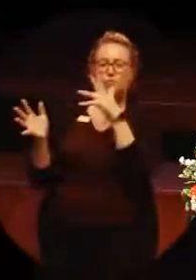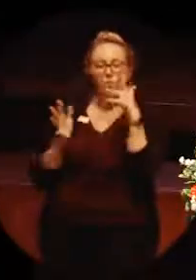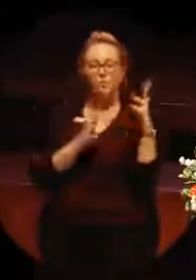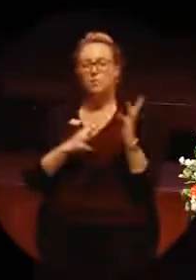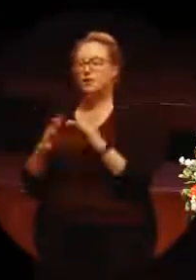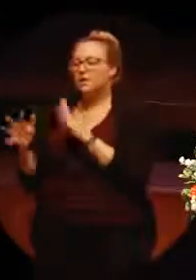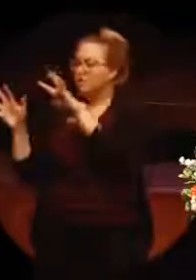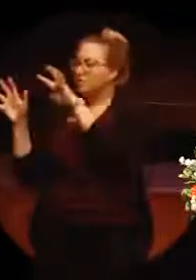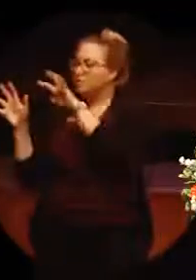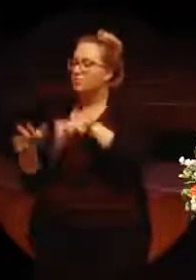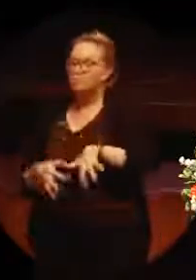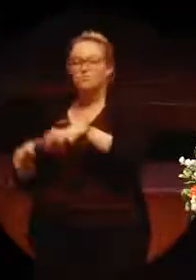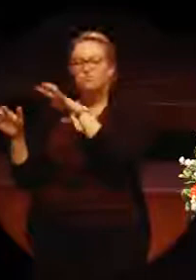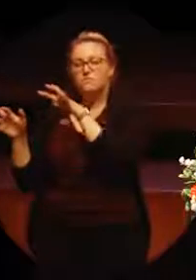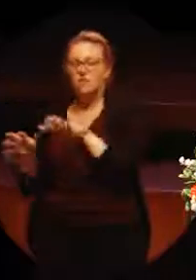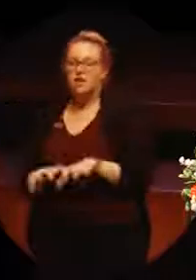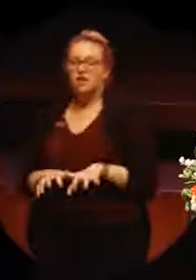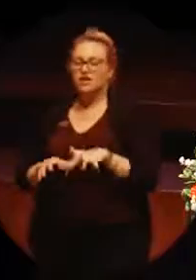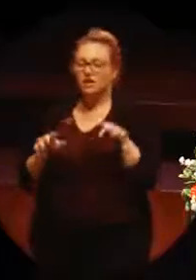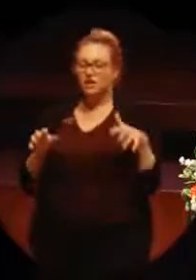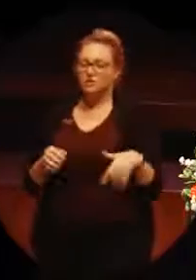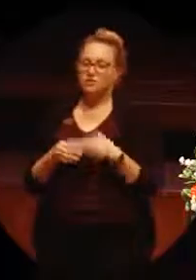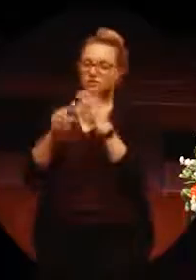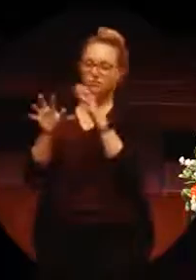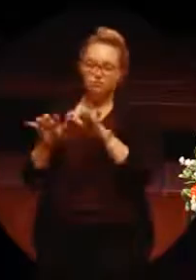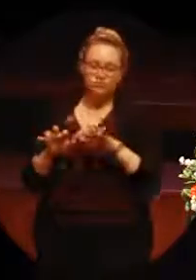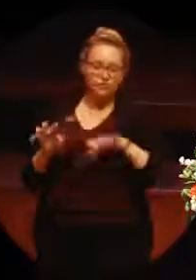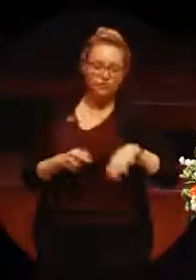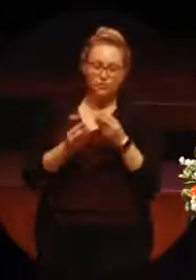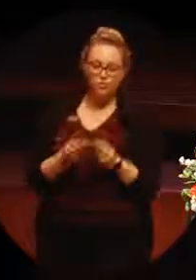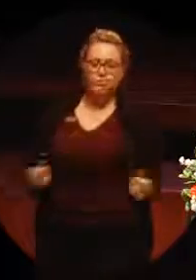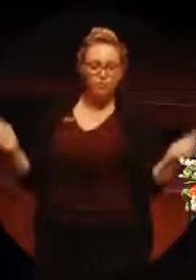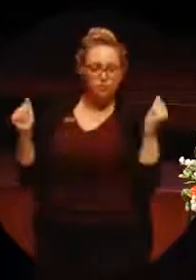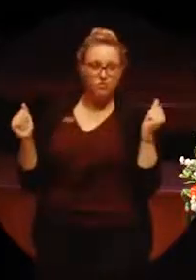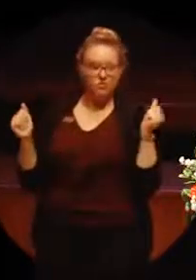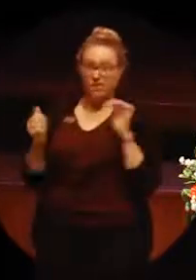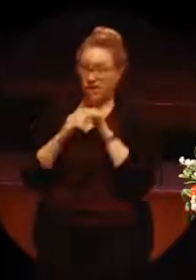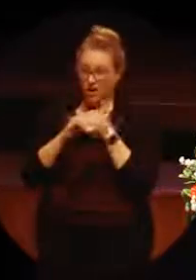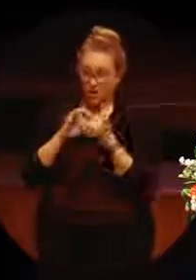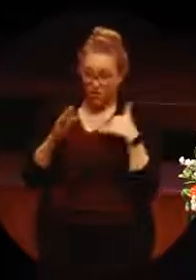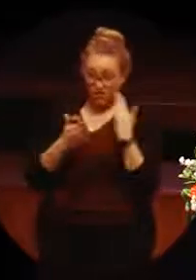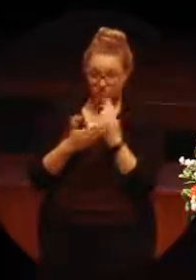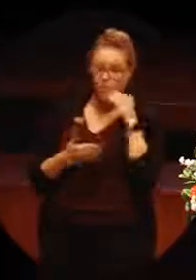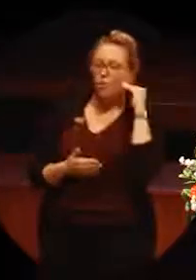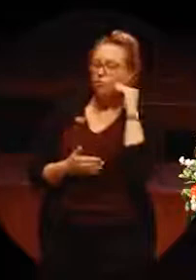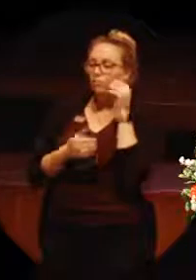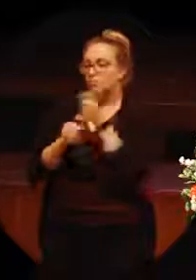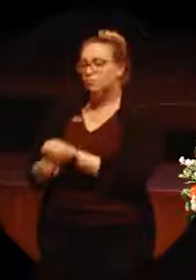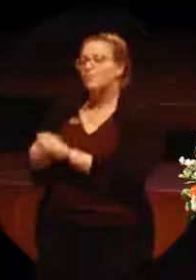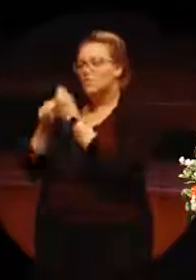warm rain, melted this massive amount of snow. We had to take a rowboat to get back to the